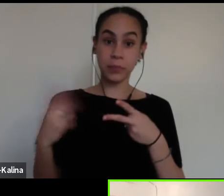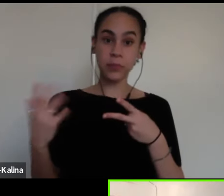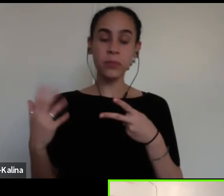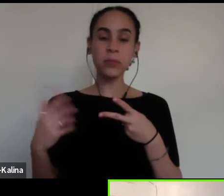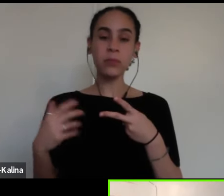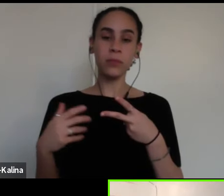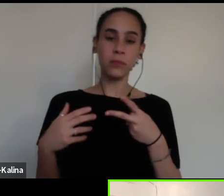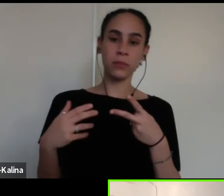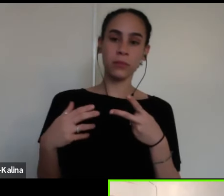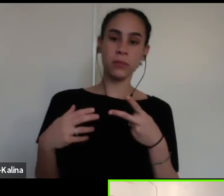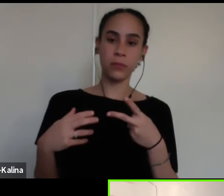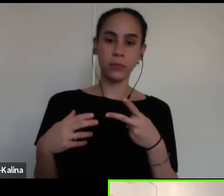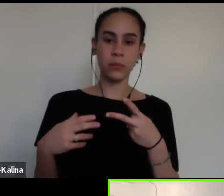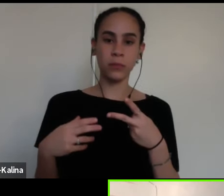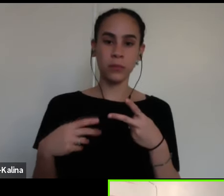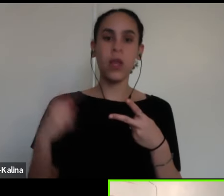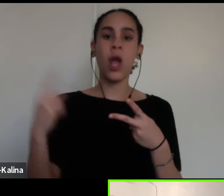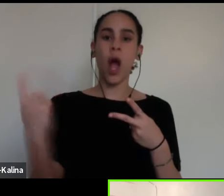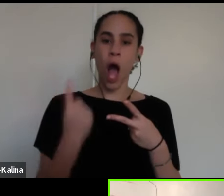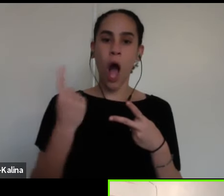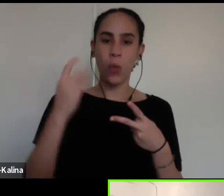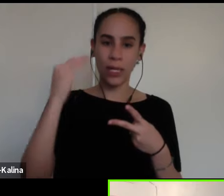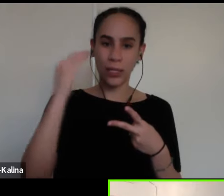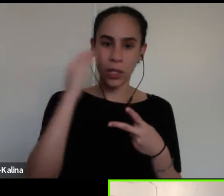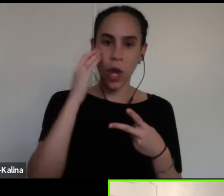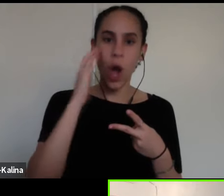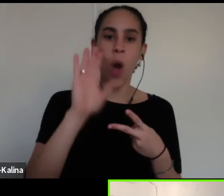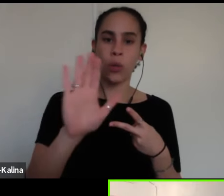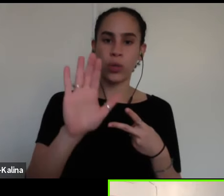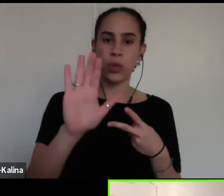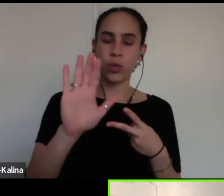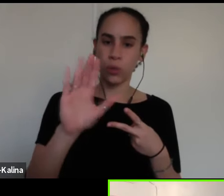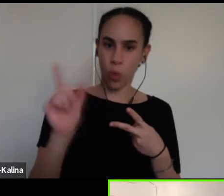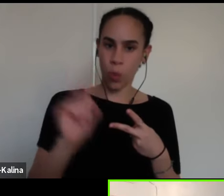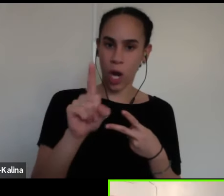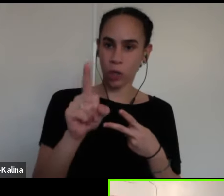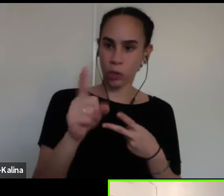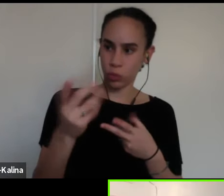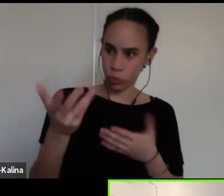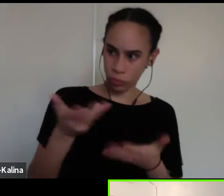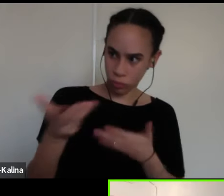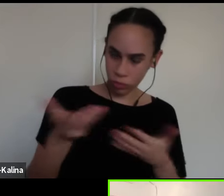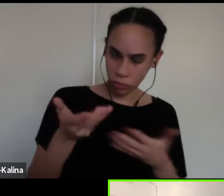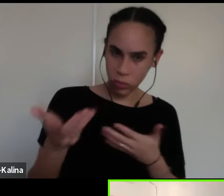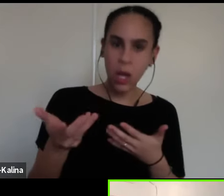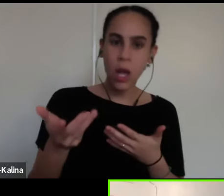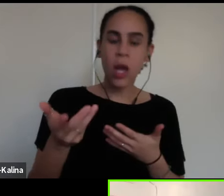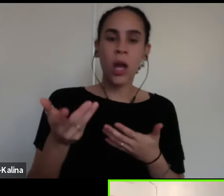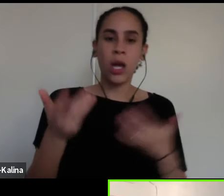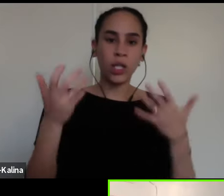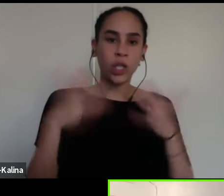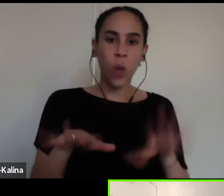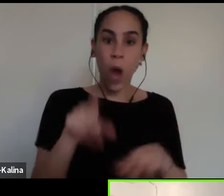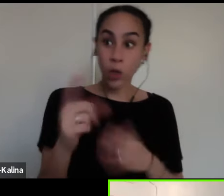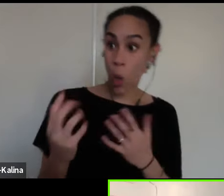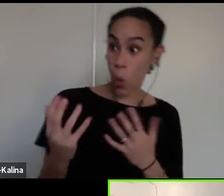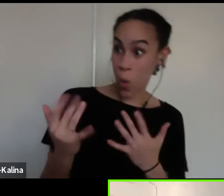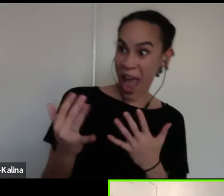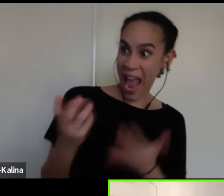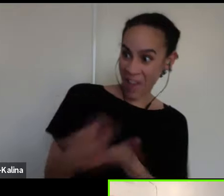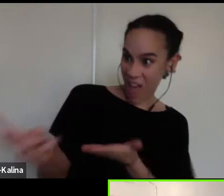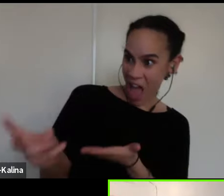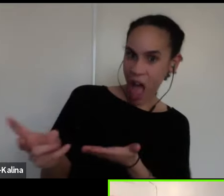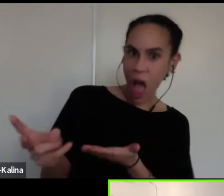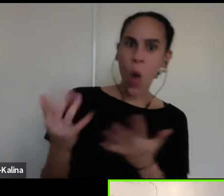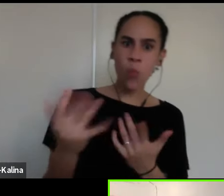one, you should always know where you stand. No gotchas. We do not lay traps. We don't wait for you to fail at something. We don't wait for you to mess up so that